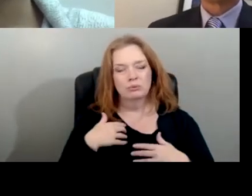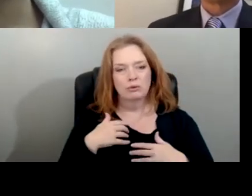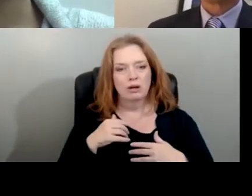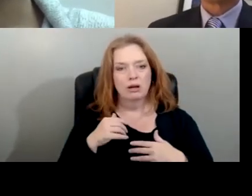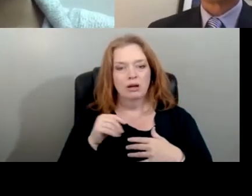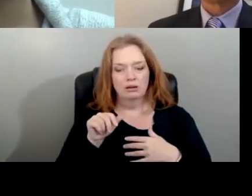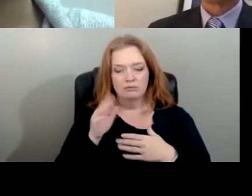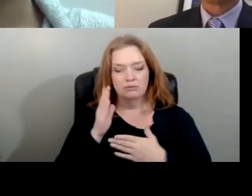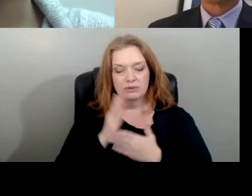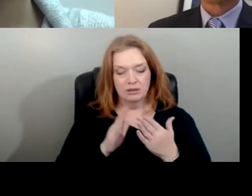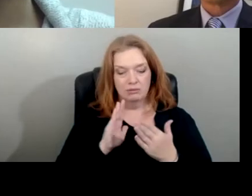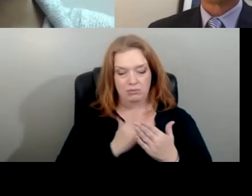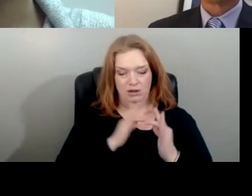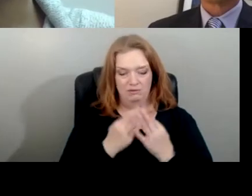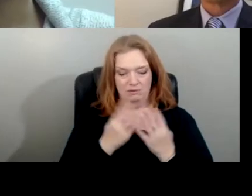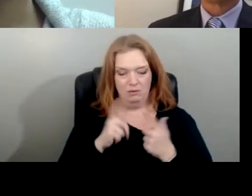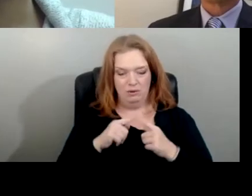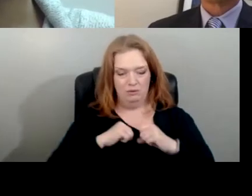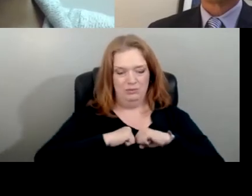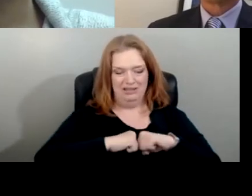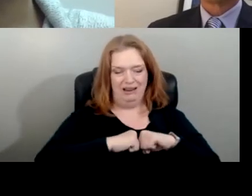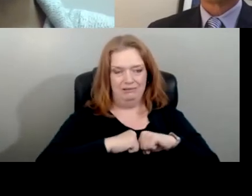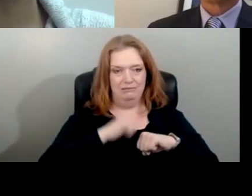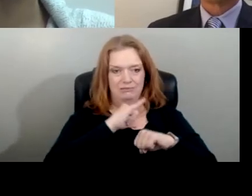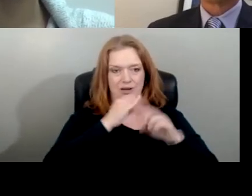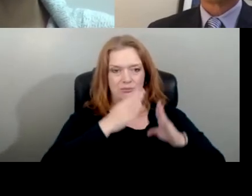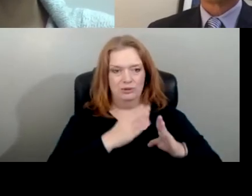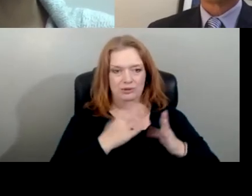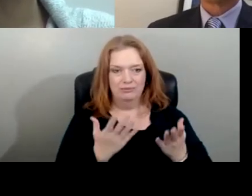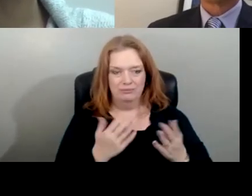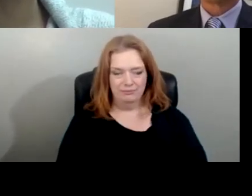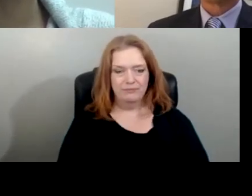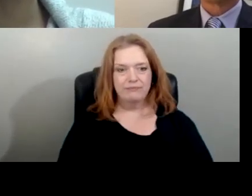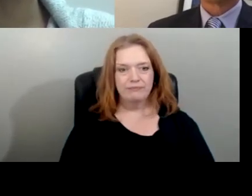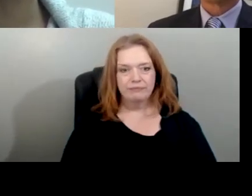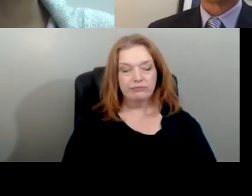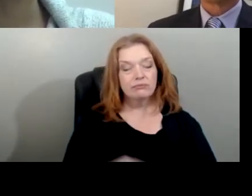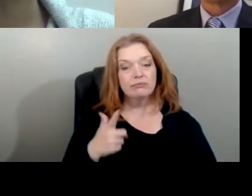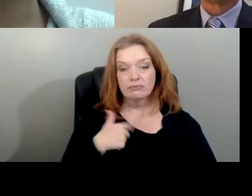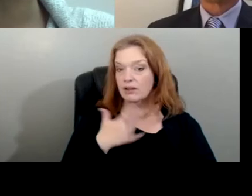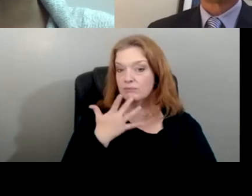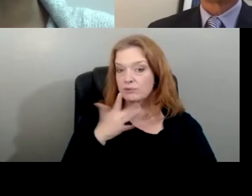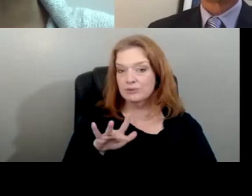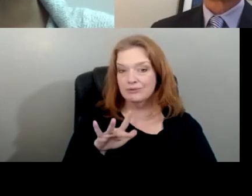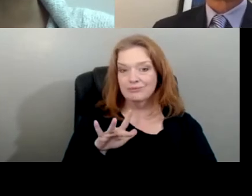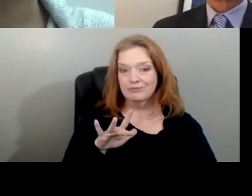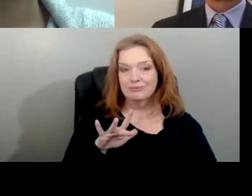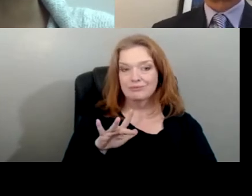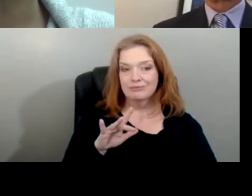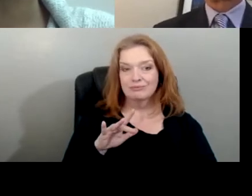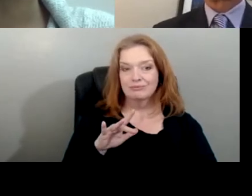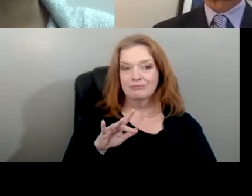our families from being tried through the system. I feel fortunate that this person was